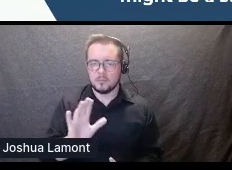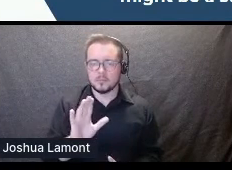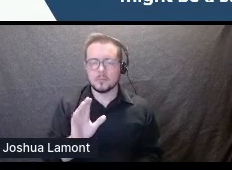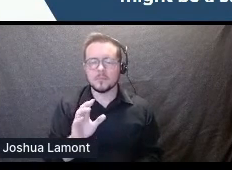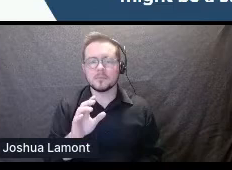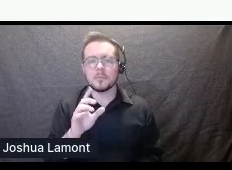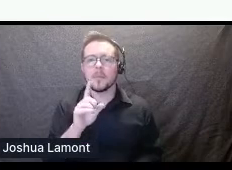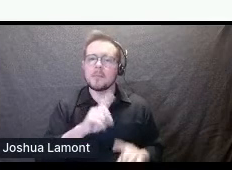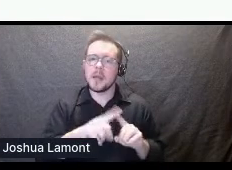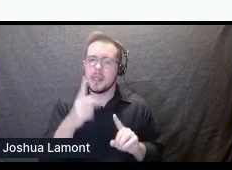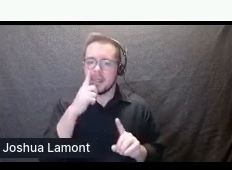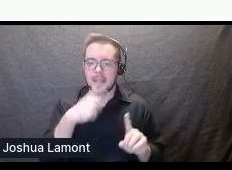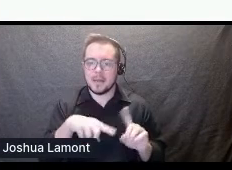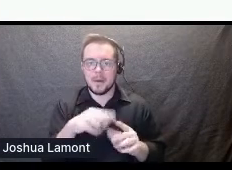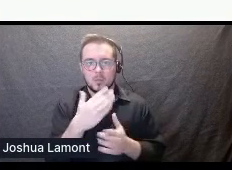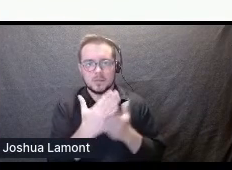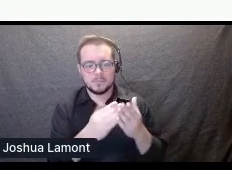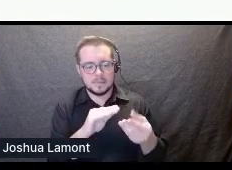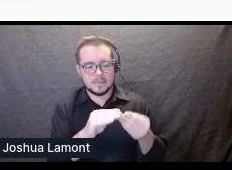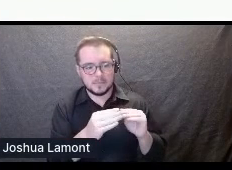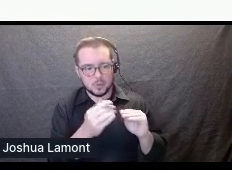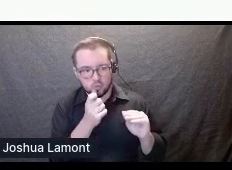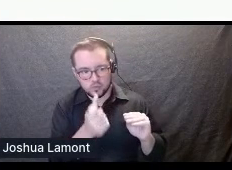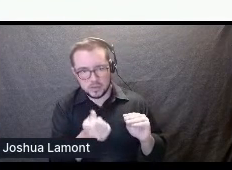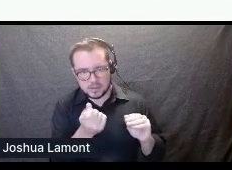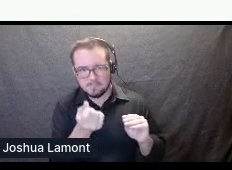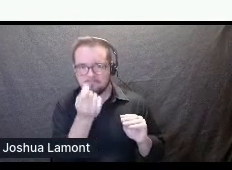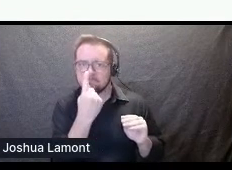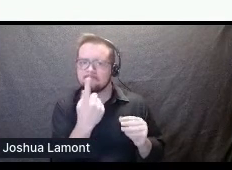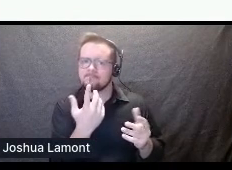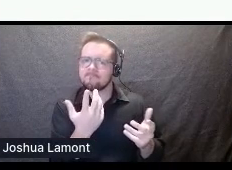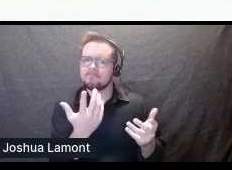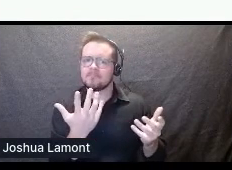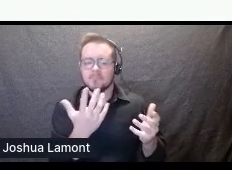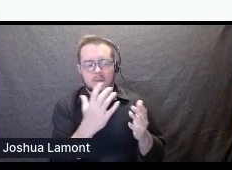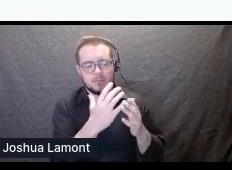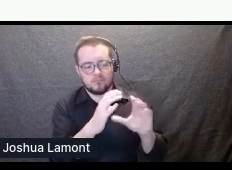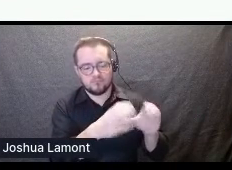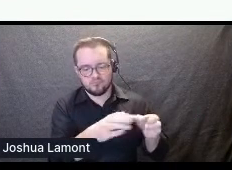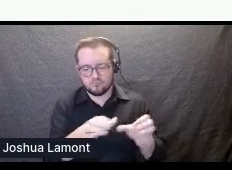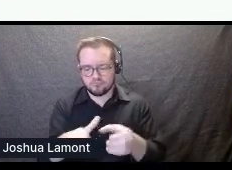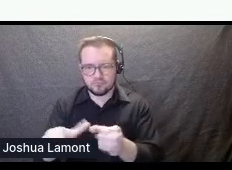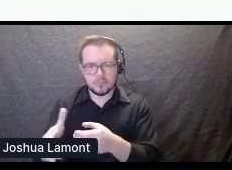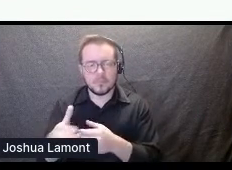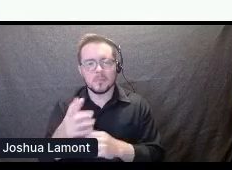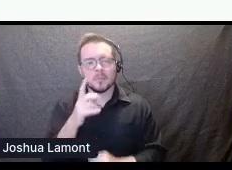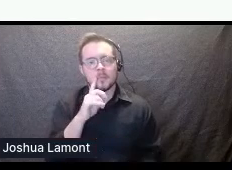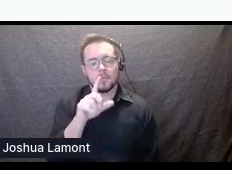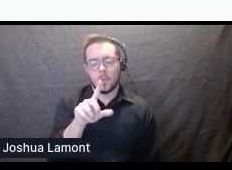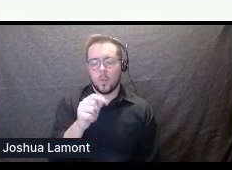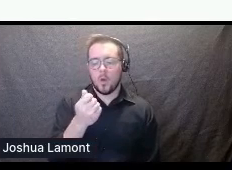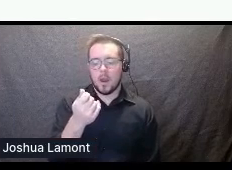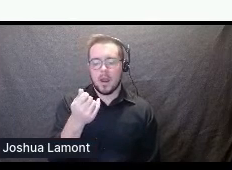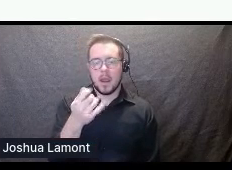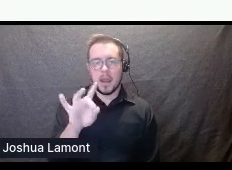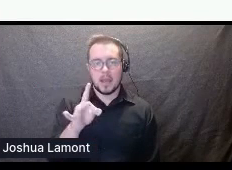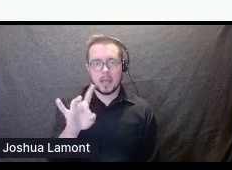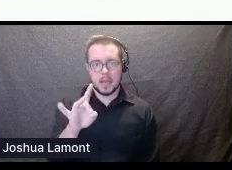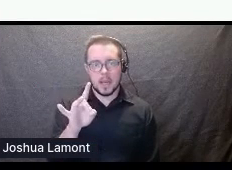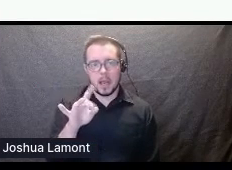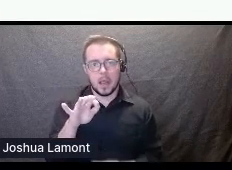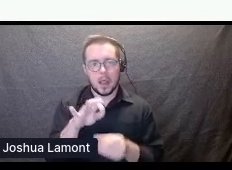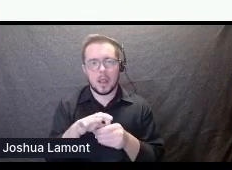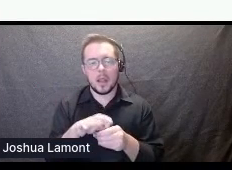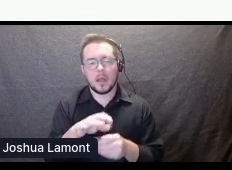thinking about some numbers to further sort of understand the gravity of this breakdown, in the 2018 election,